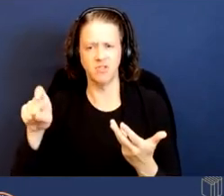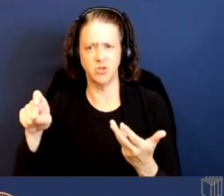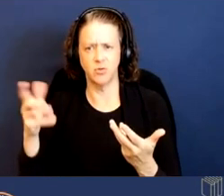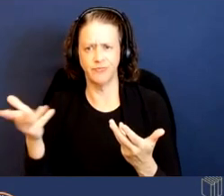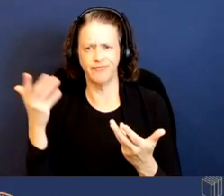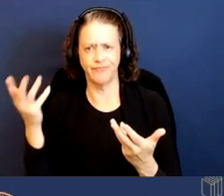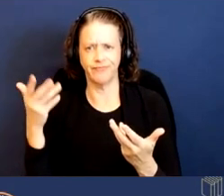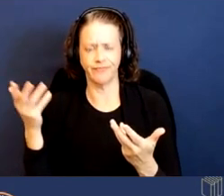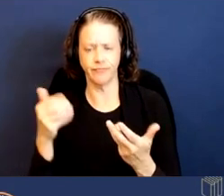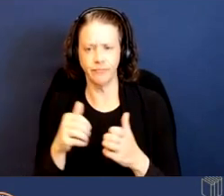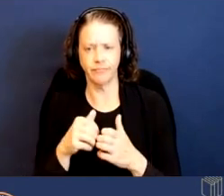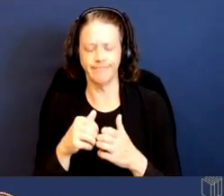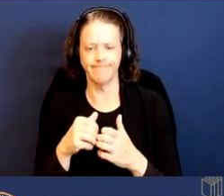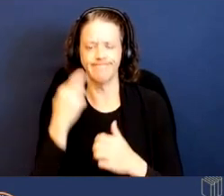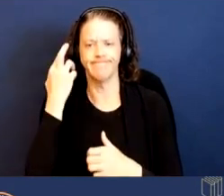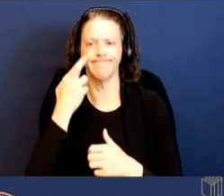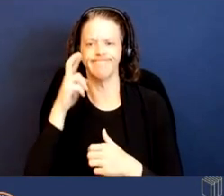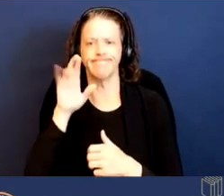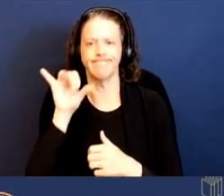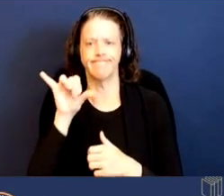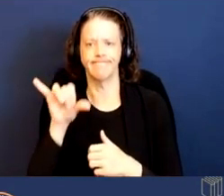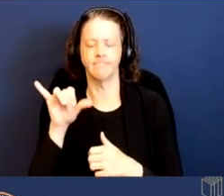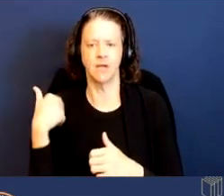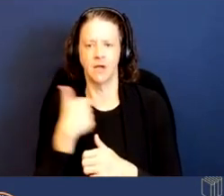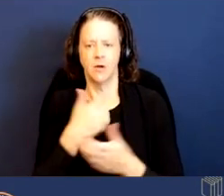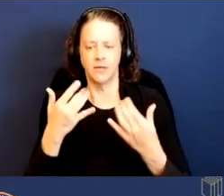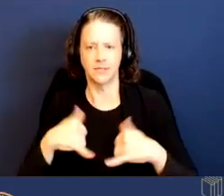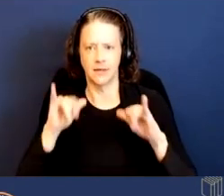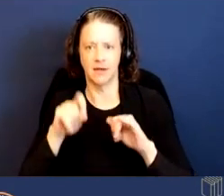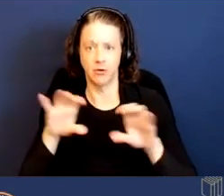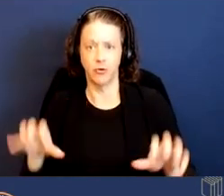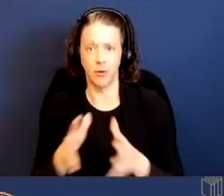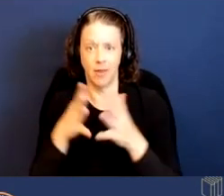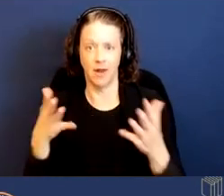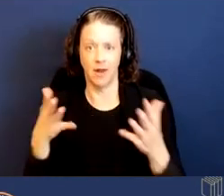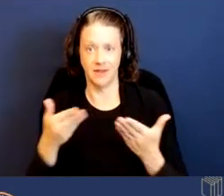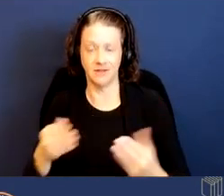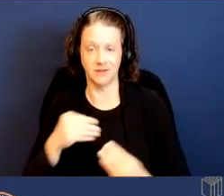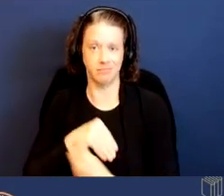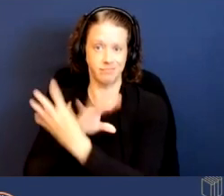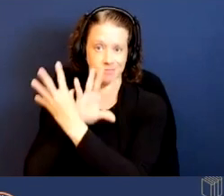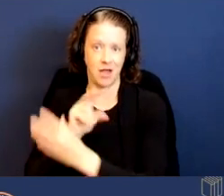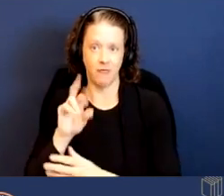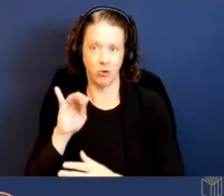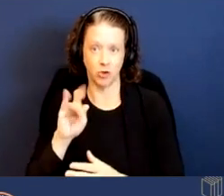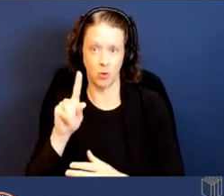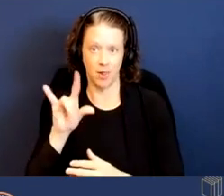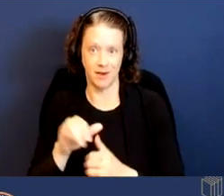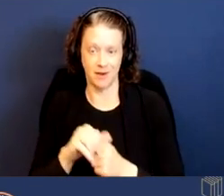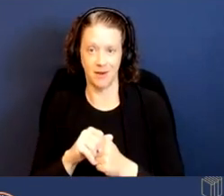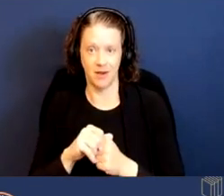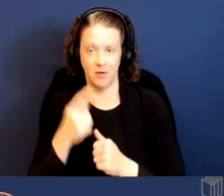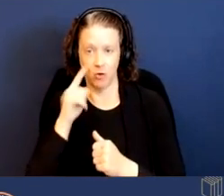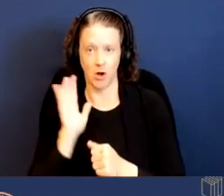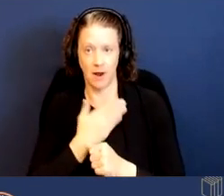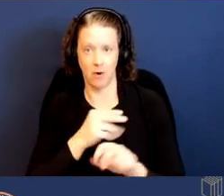come to the realization that we're still going to have to do a lot of things virtually. right, and in a virtual environment for our monitoring